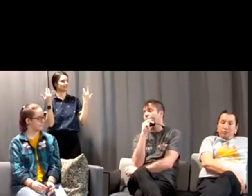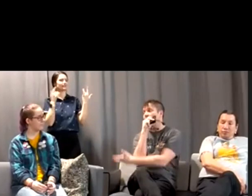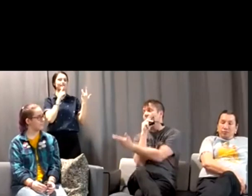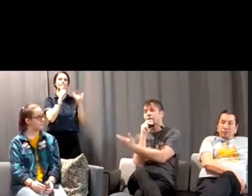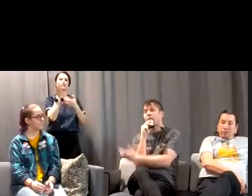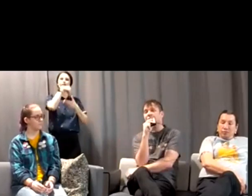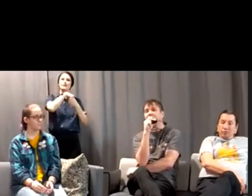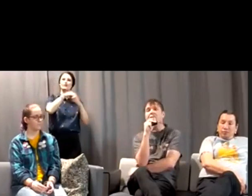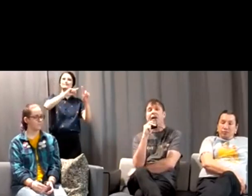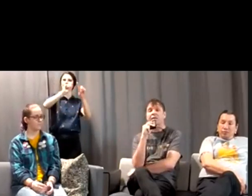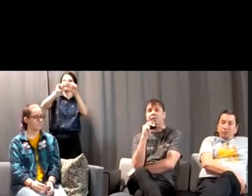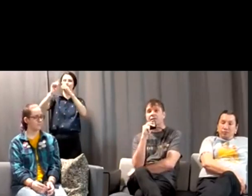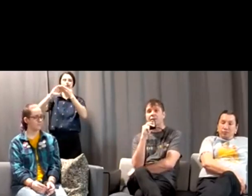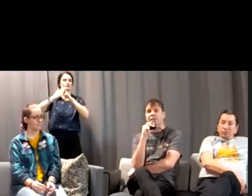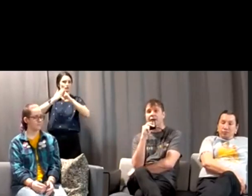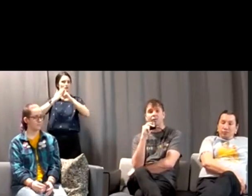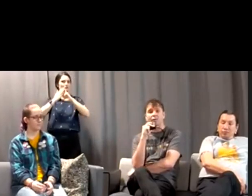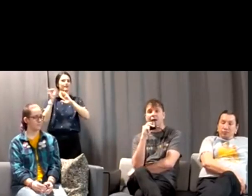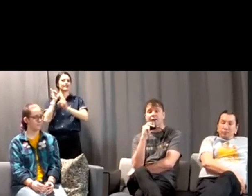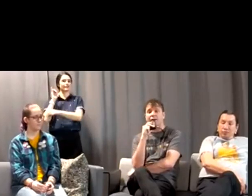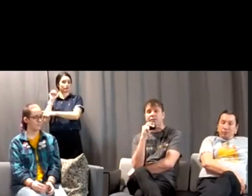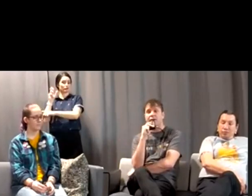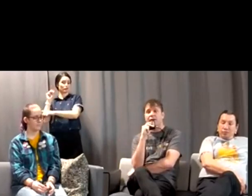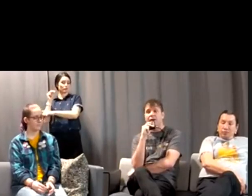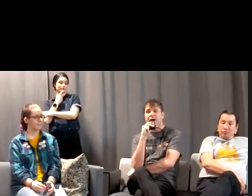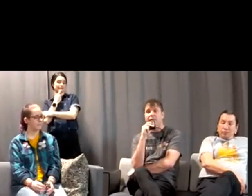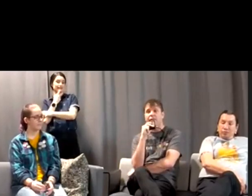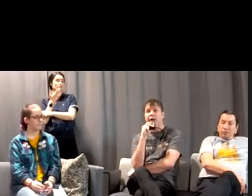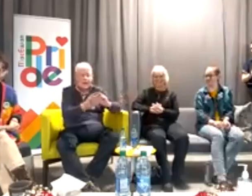were within us. Like Joan was saying, it was gayer.